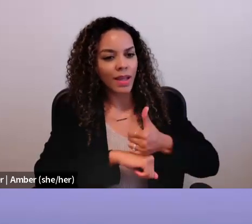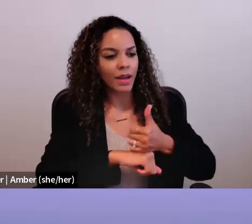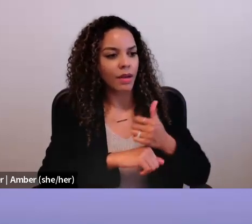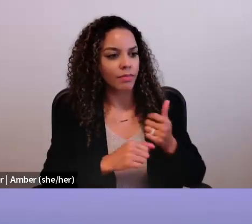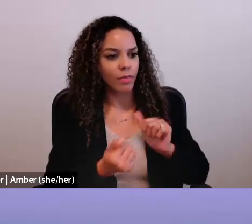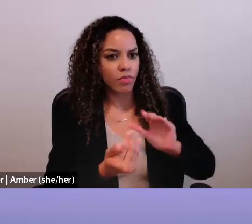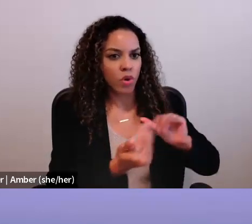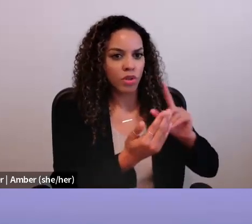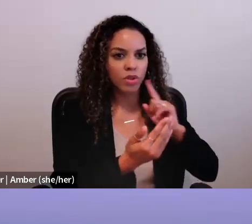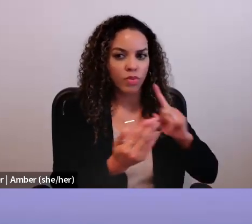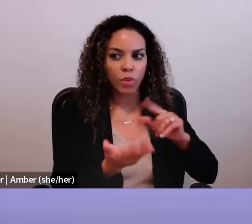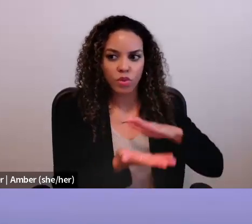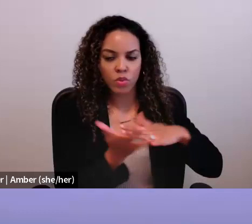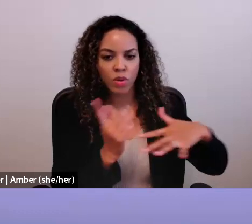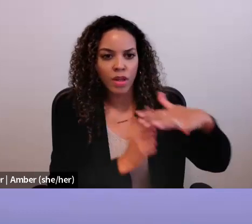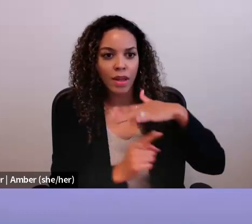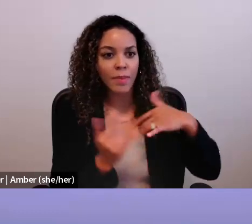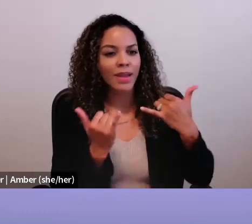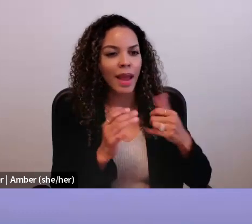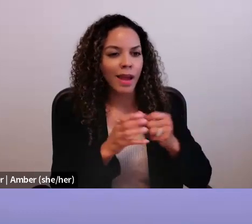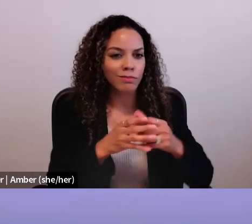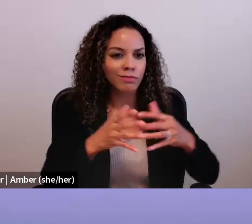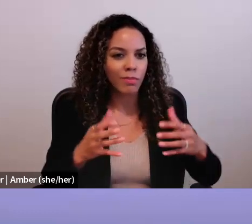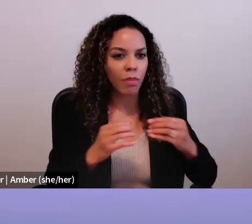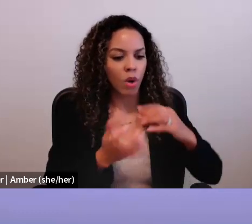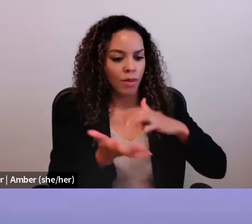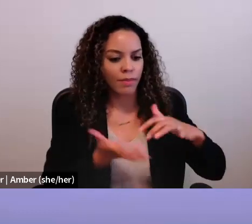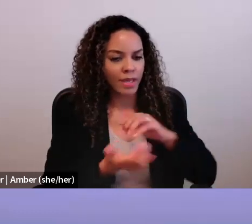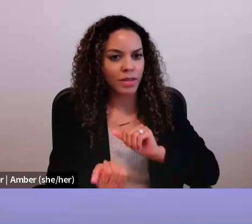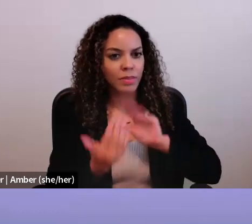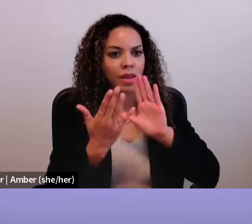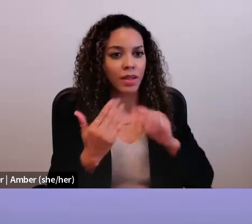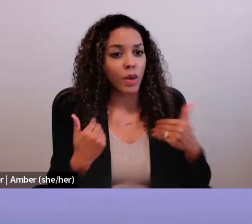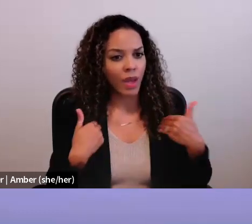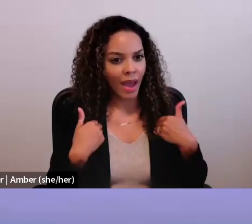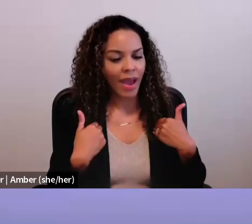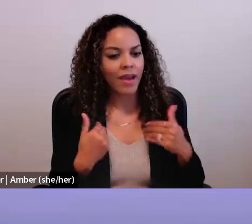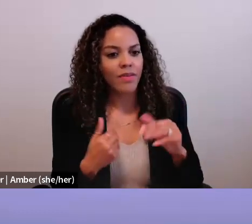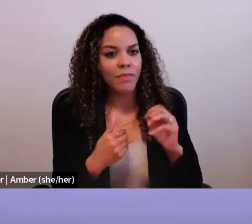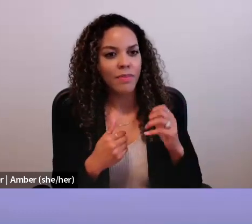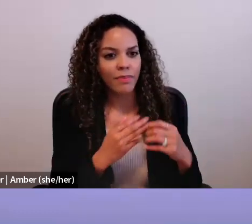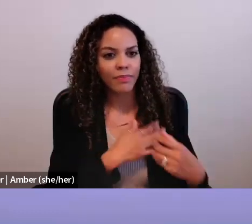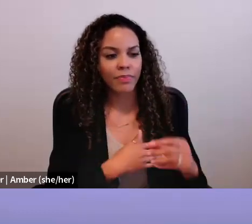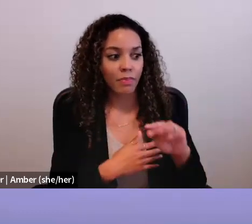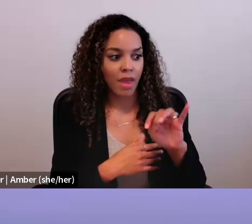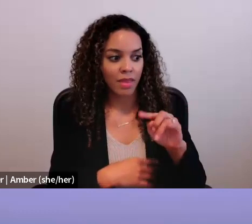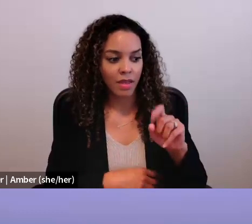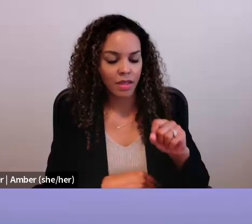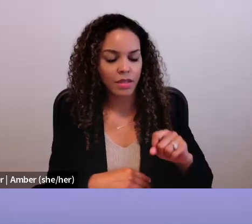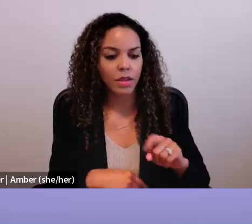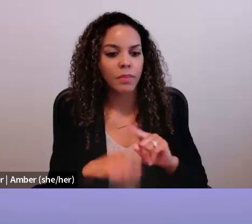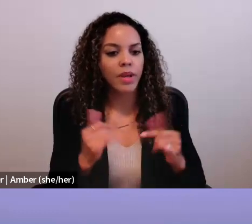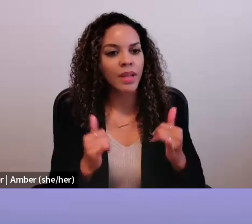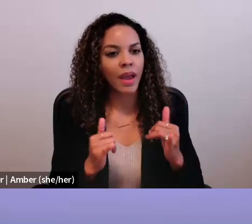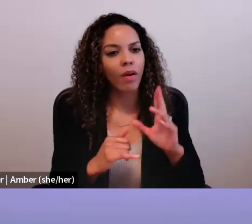school climate. And that has extended now to more mixed methods where we have the methods and we have the quantitative piece. But now we're doing semi-structured